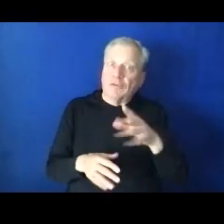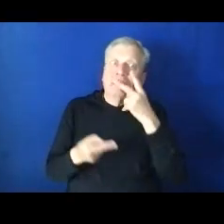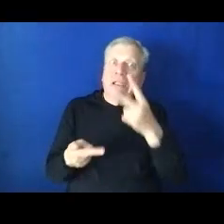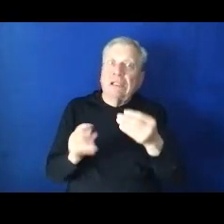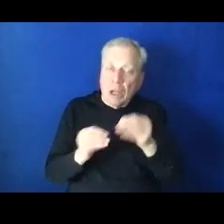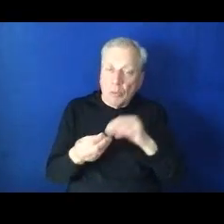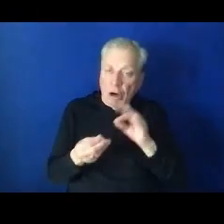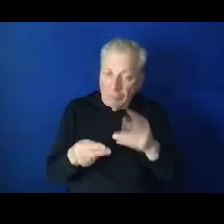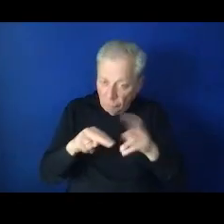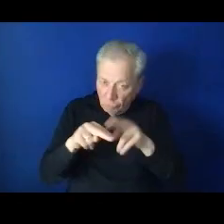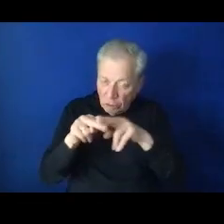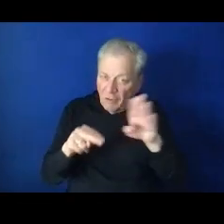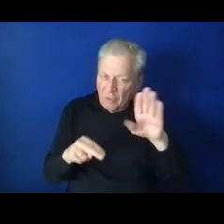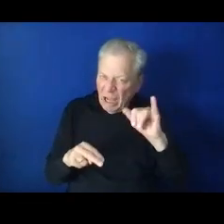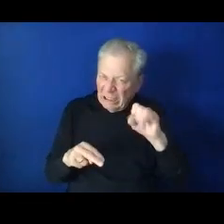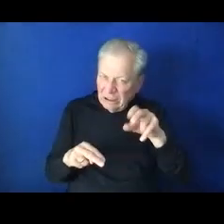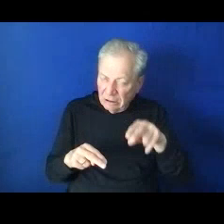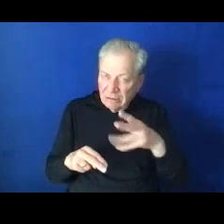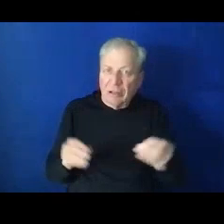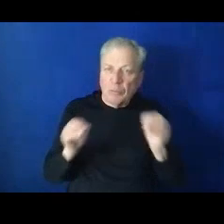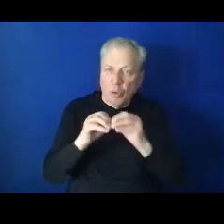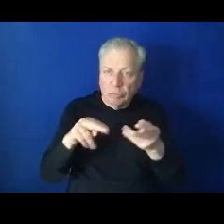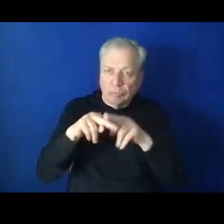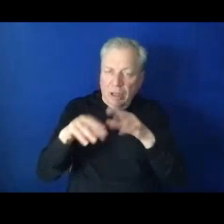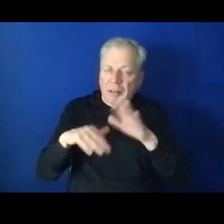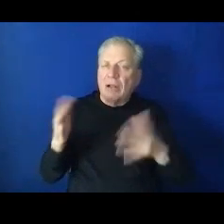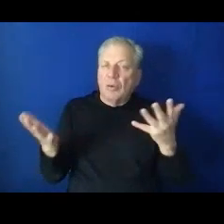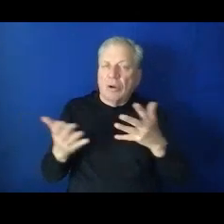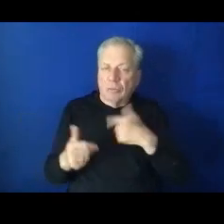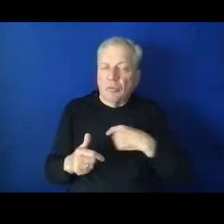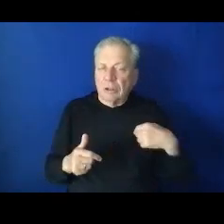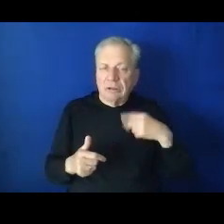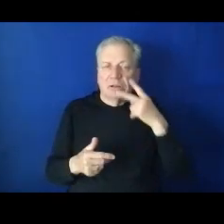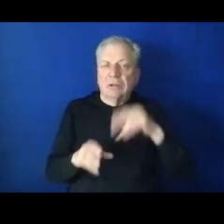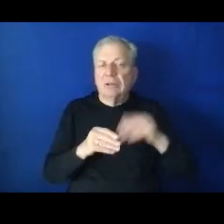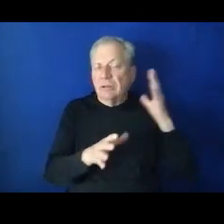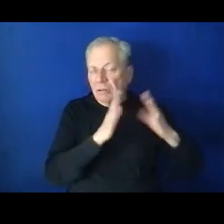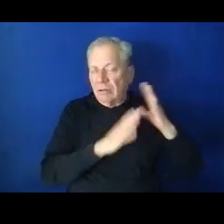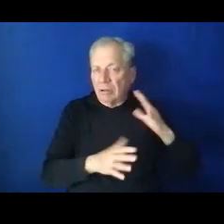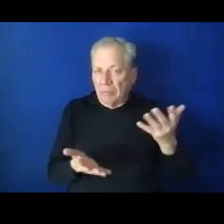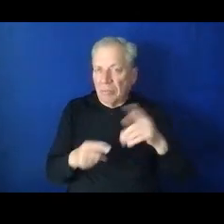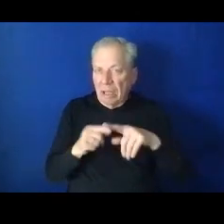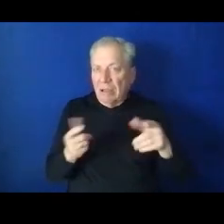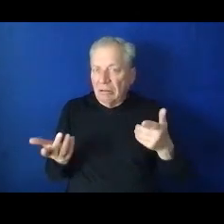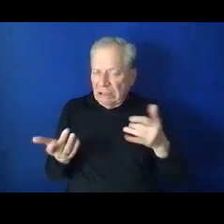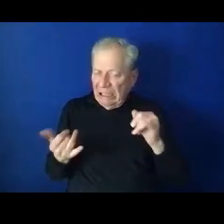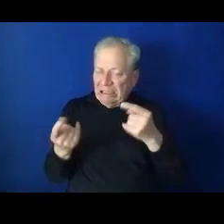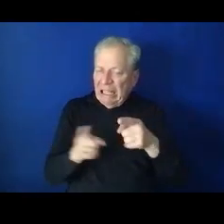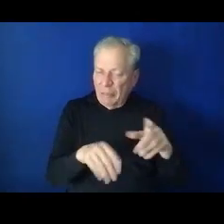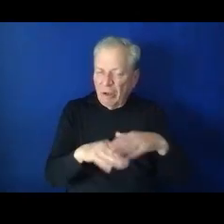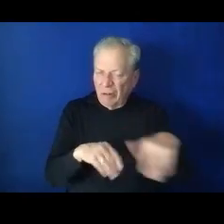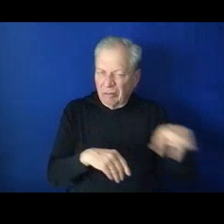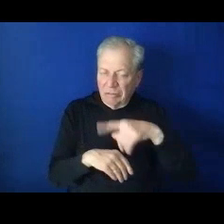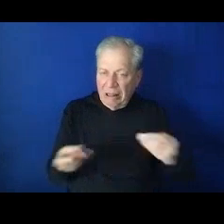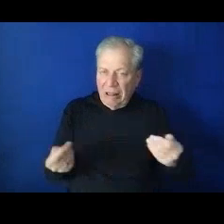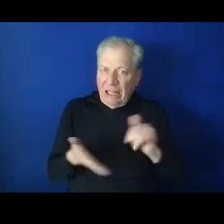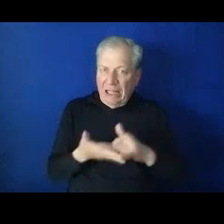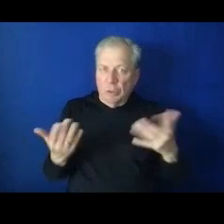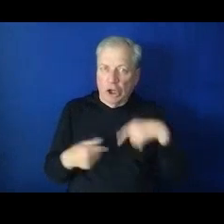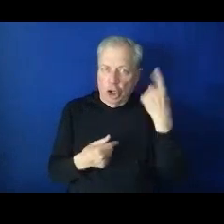seeing a little bit more predation on bison than we have in the past. So it is happening on the landscape, and this is what it looks like out